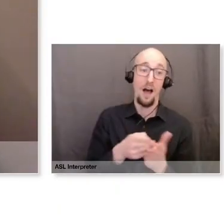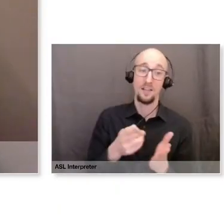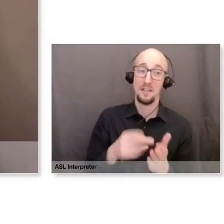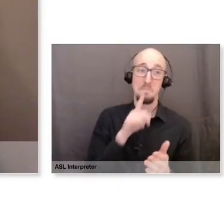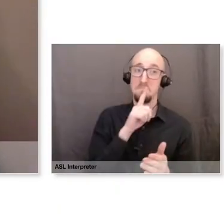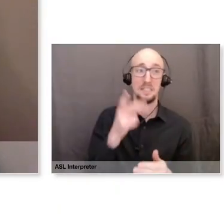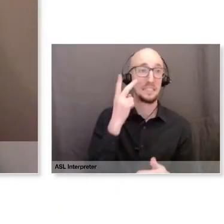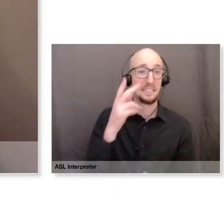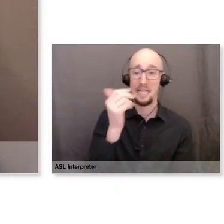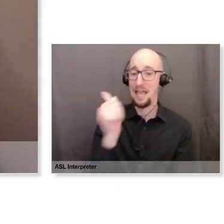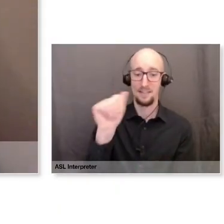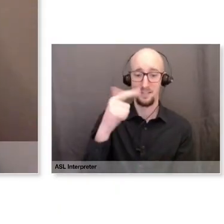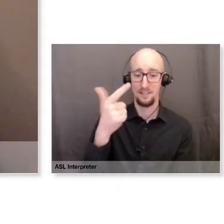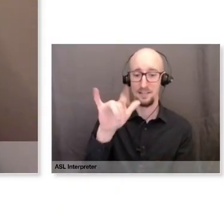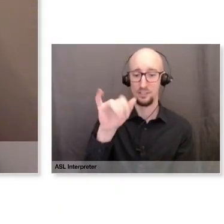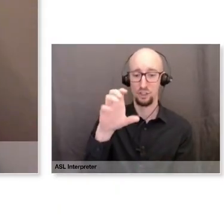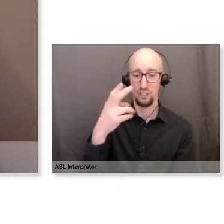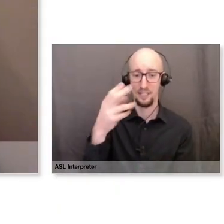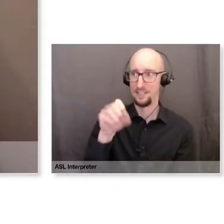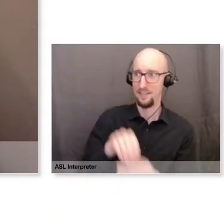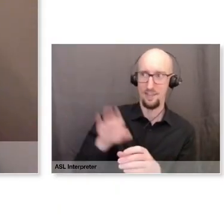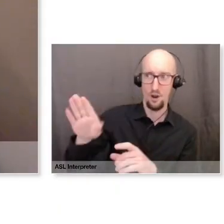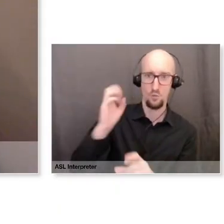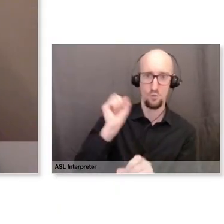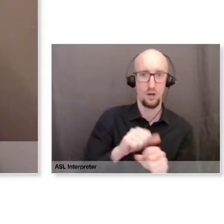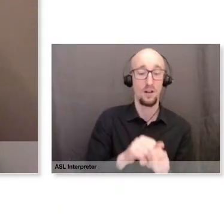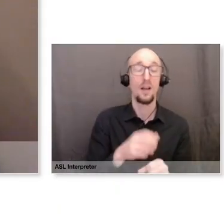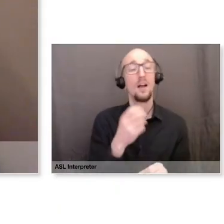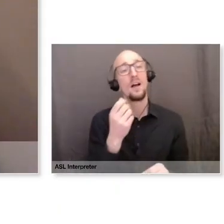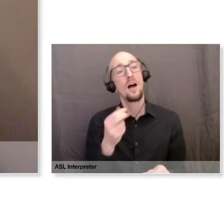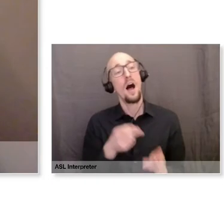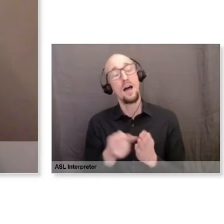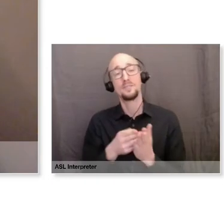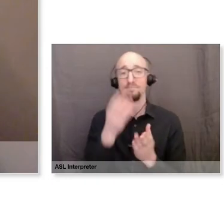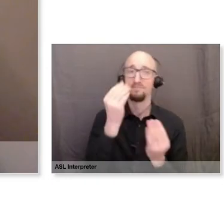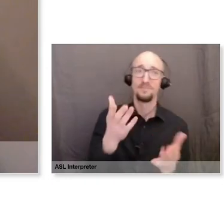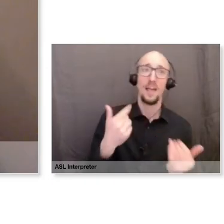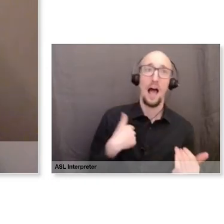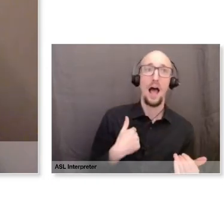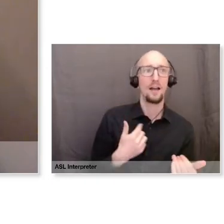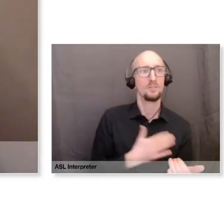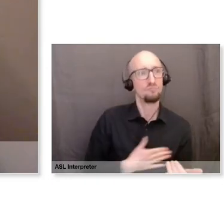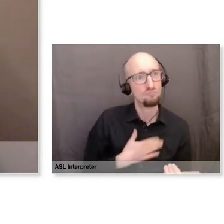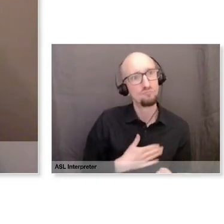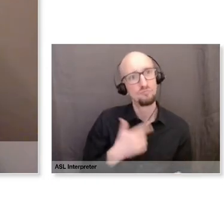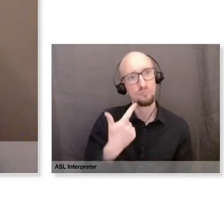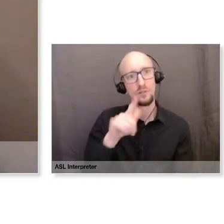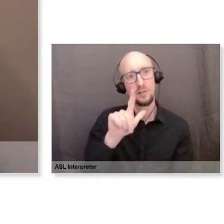like, I appreciate glitches. I think we are